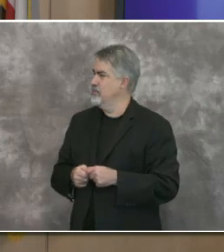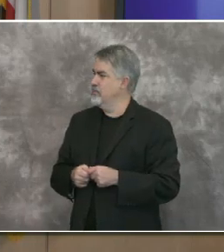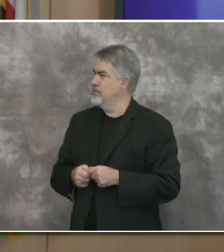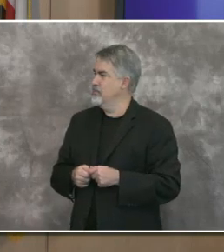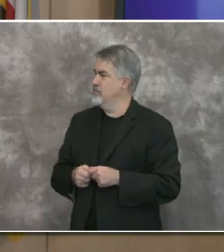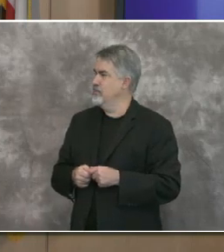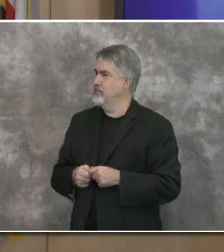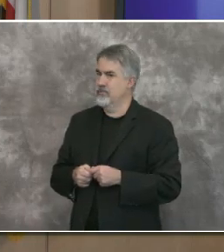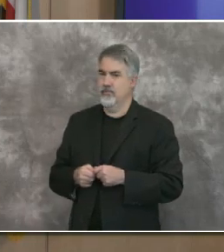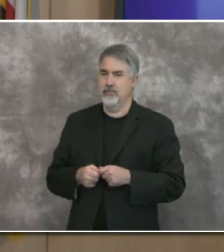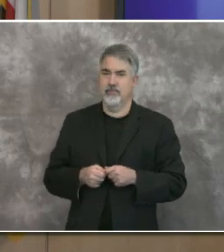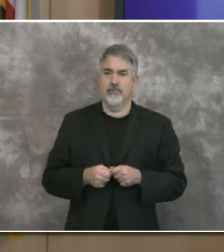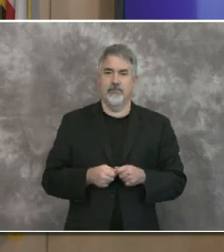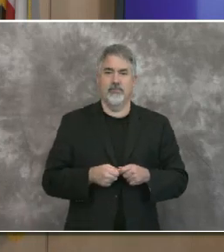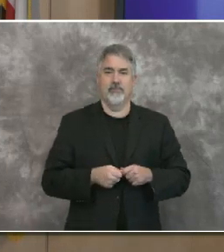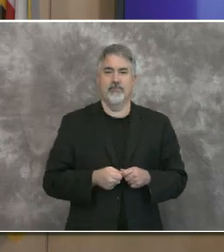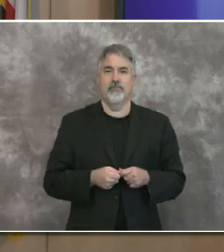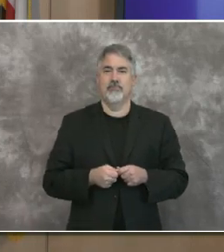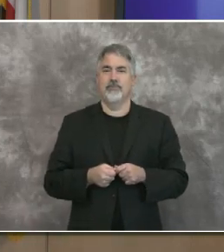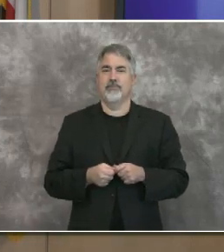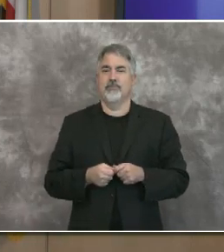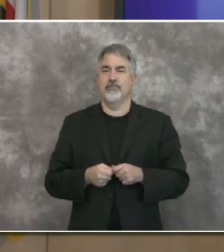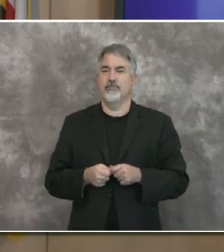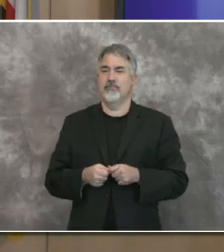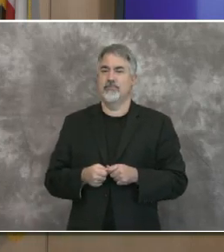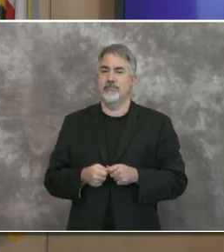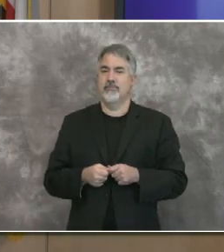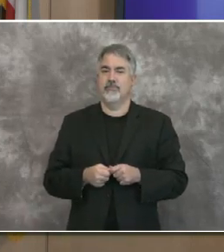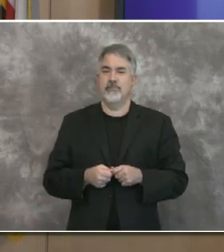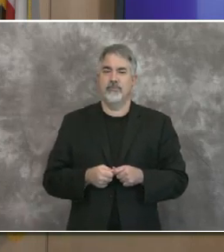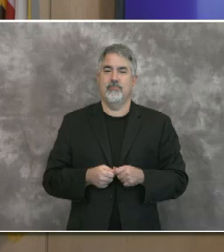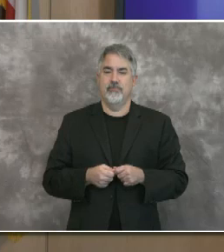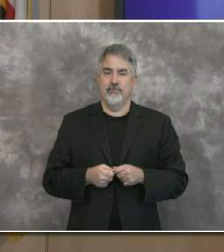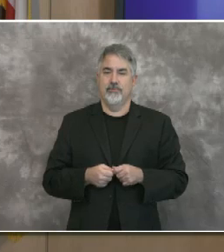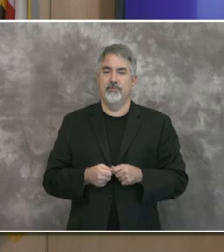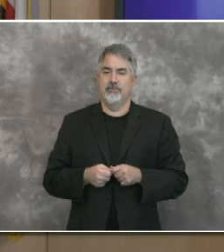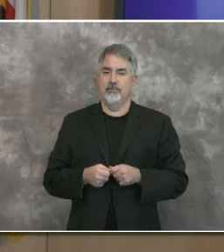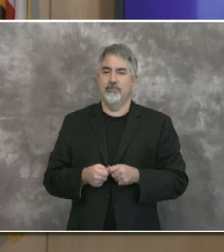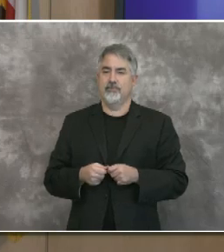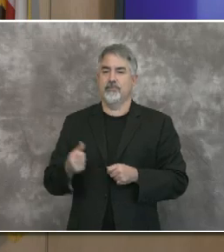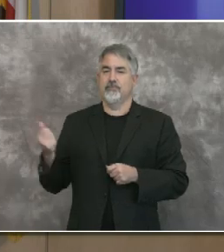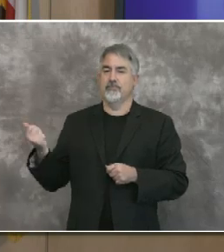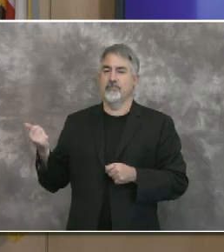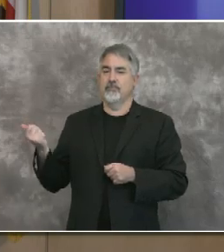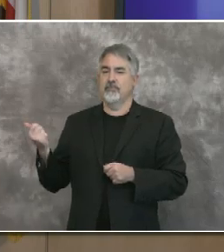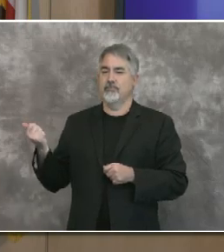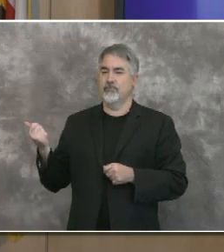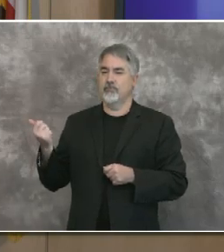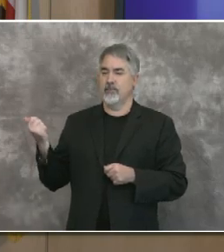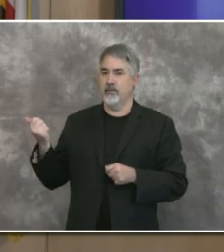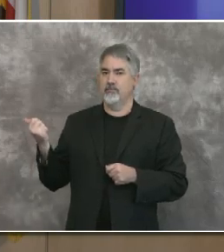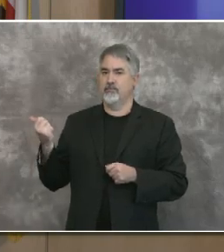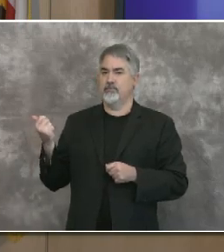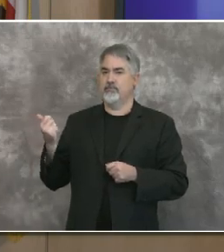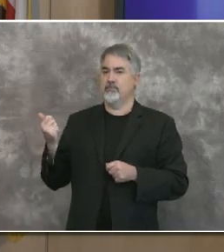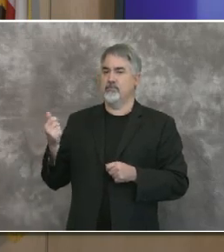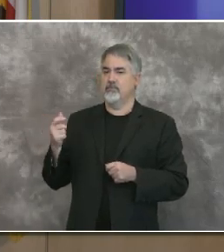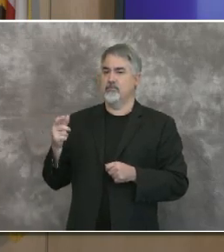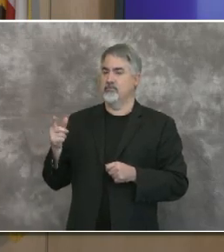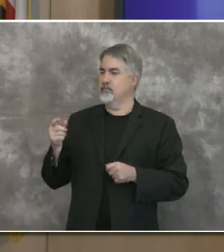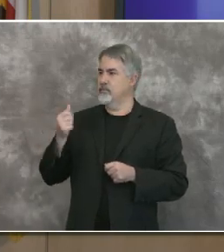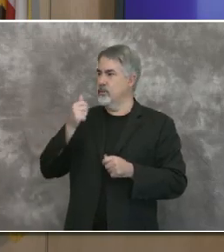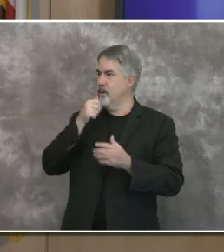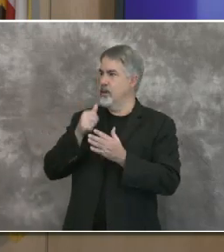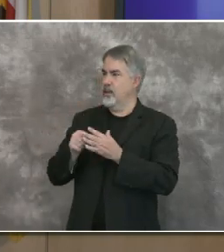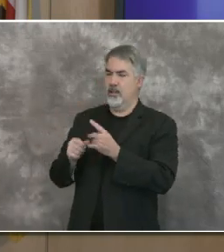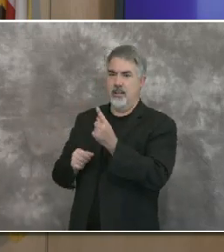This next question, I think, is in reference to a letter that was sent to the governor. Yes, and this is also from Saddam. And has there been any